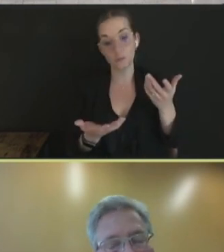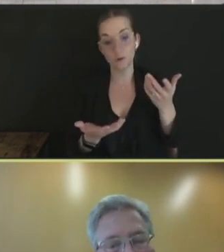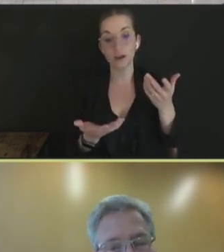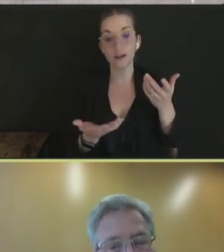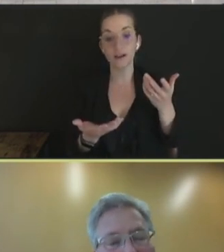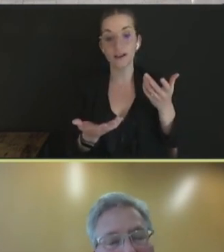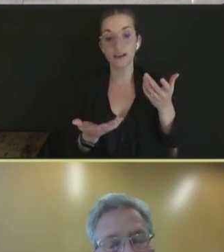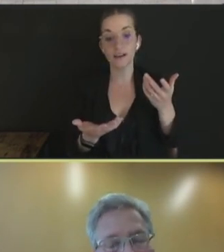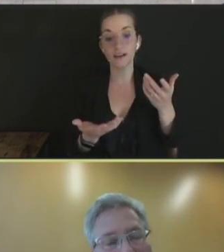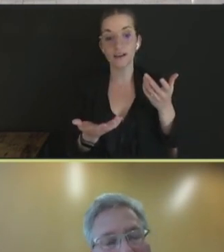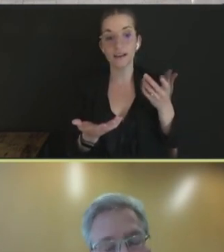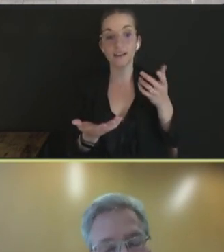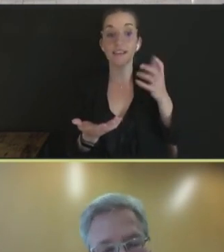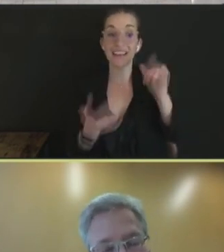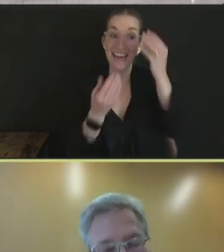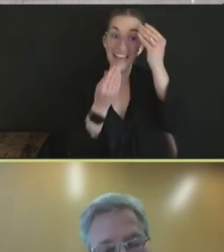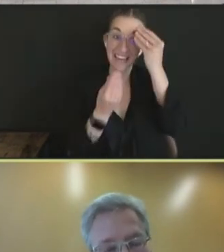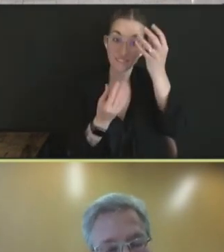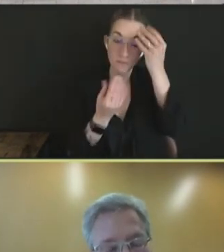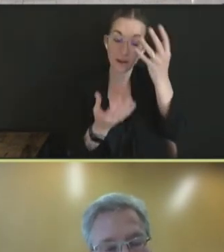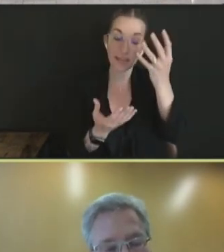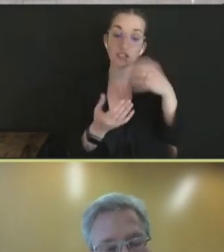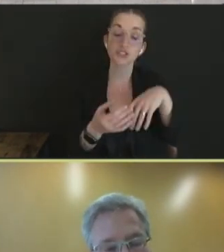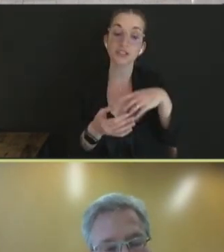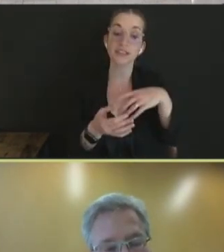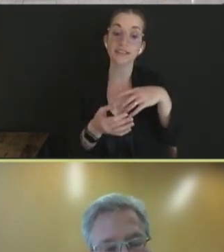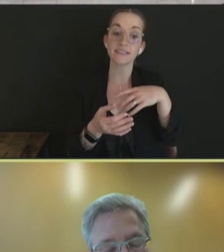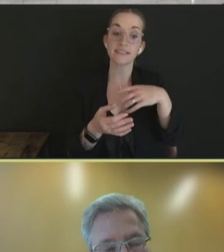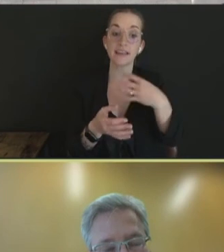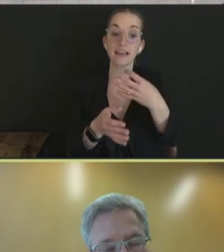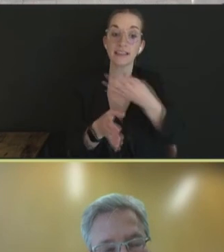the information and the expert